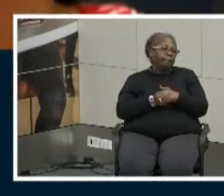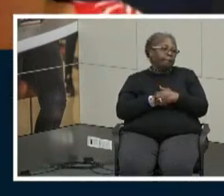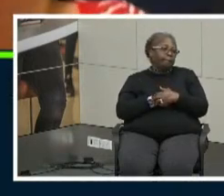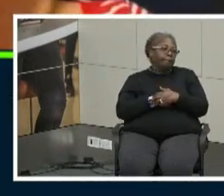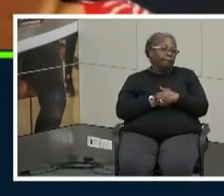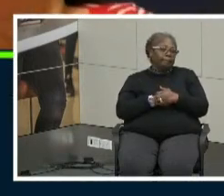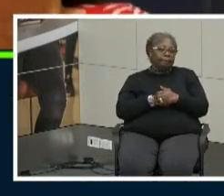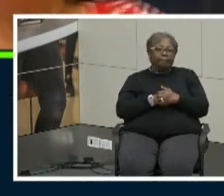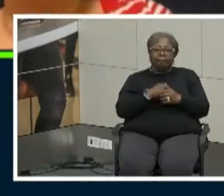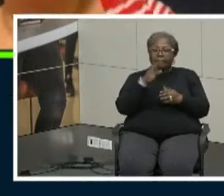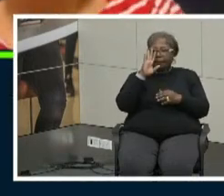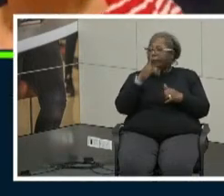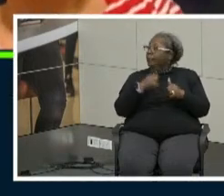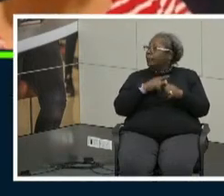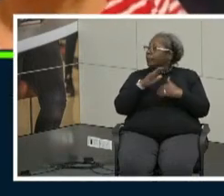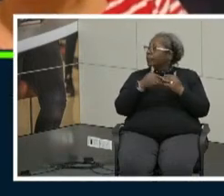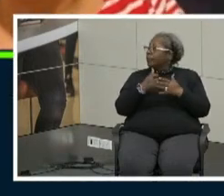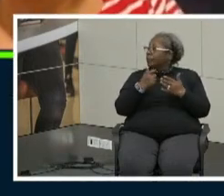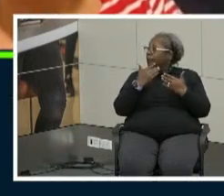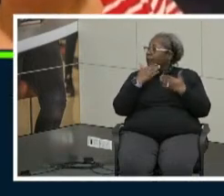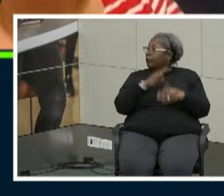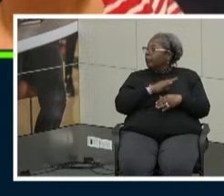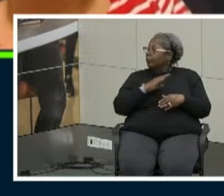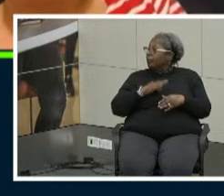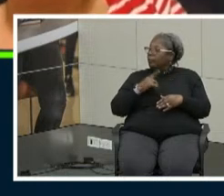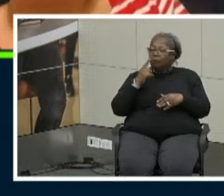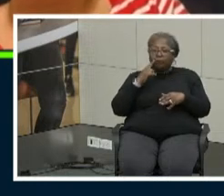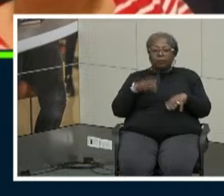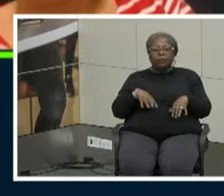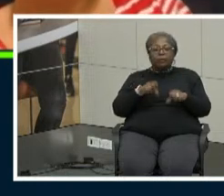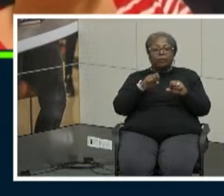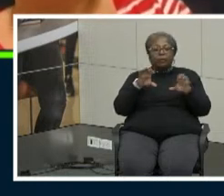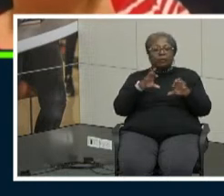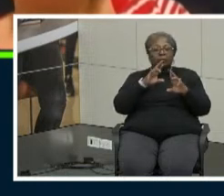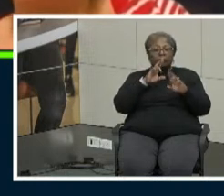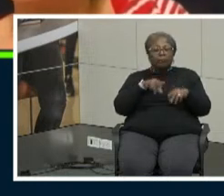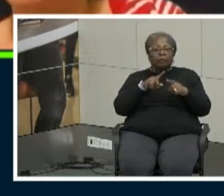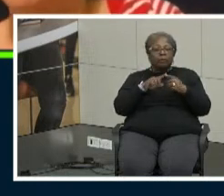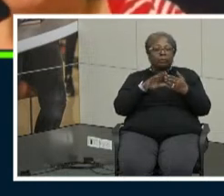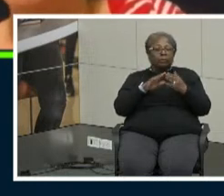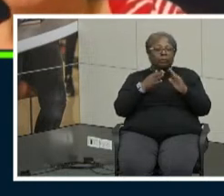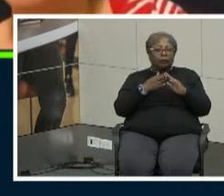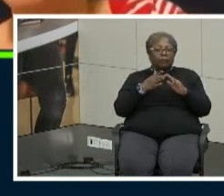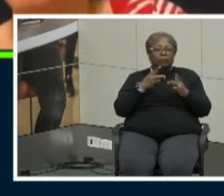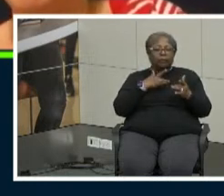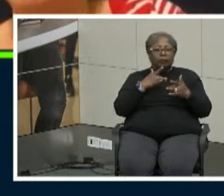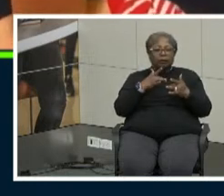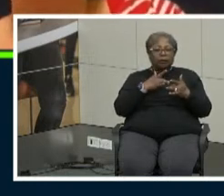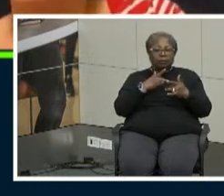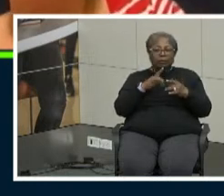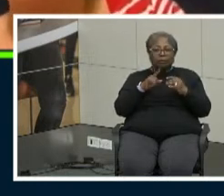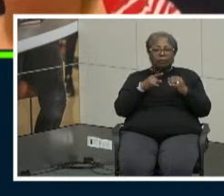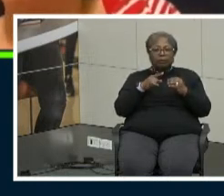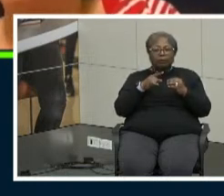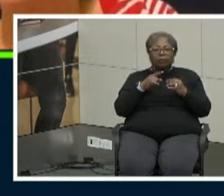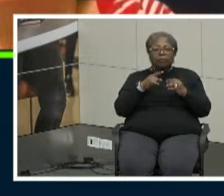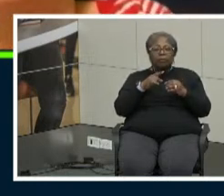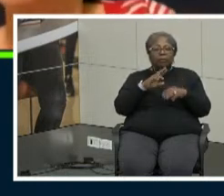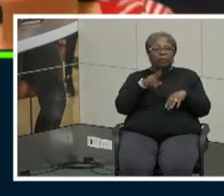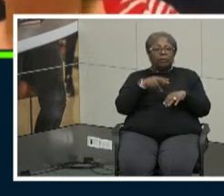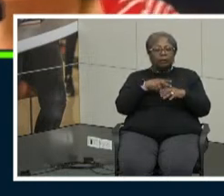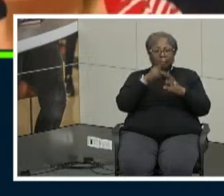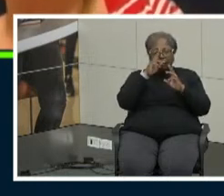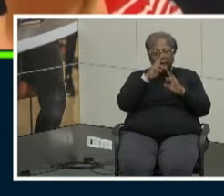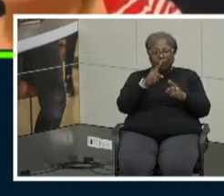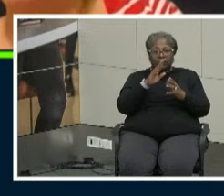begin hi first of all I'd like to thank the board for hearing and taking action in response to the community's input and concerns last month today in National in